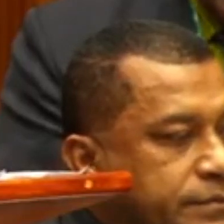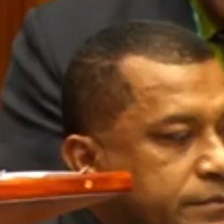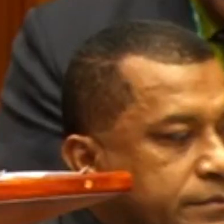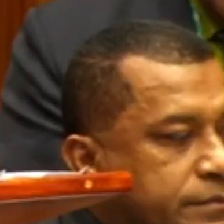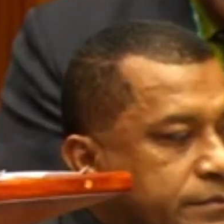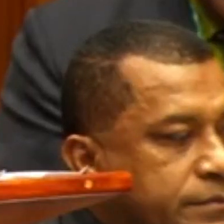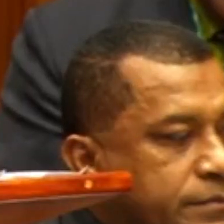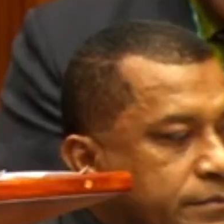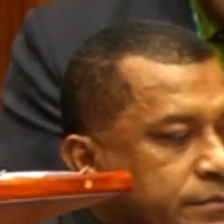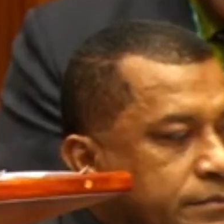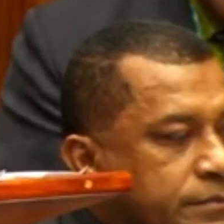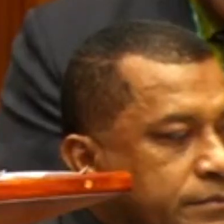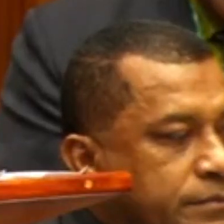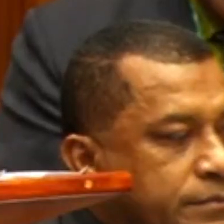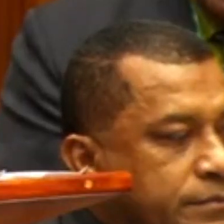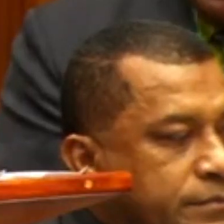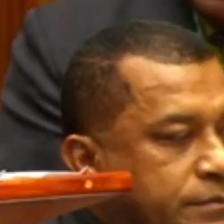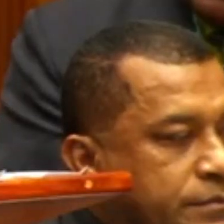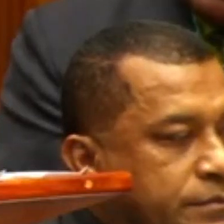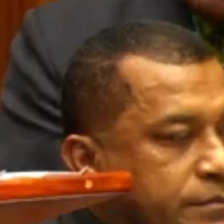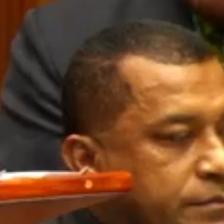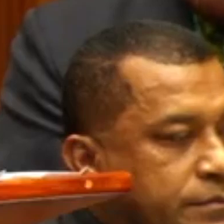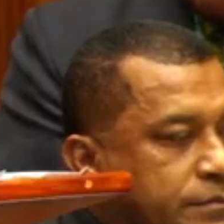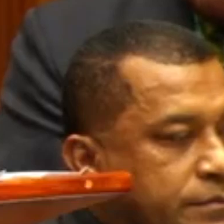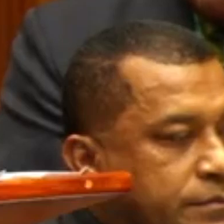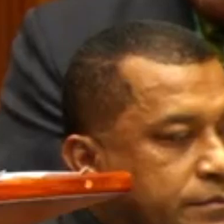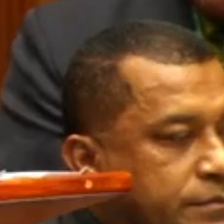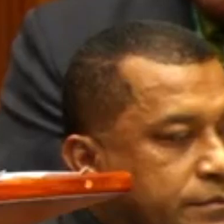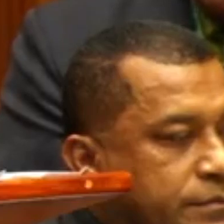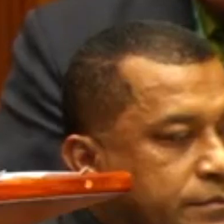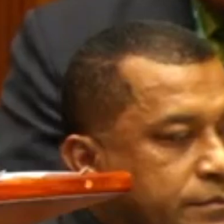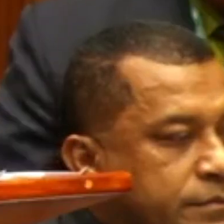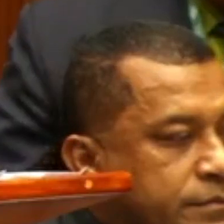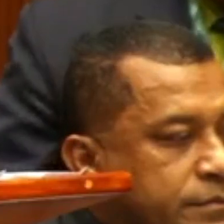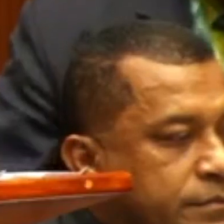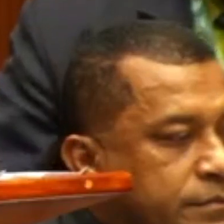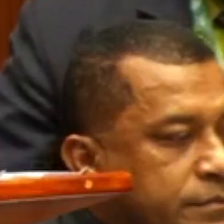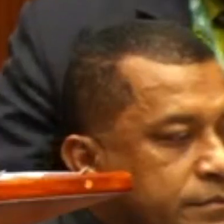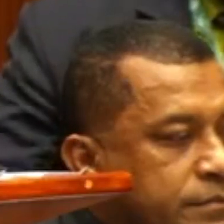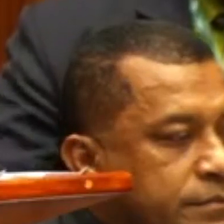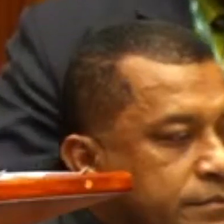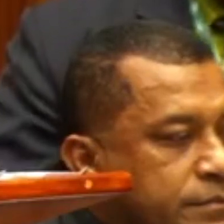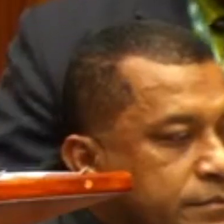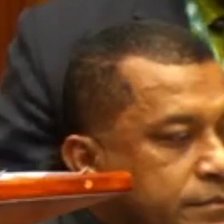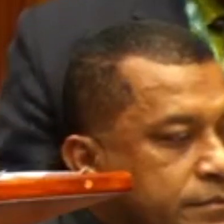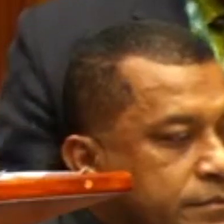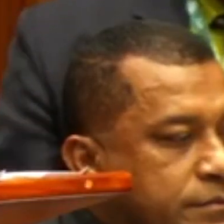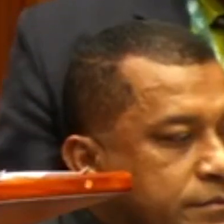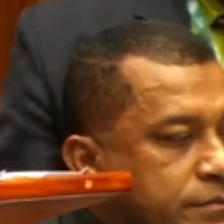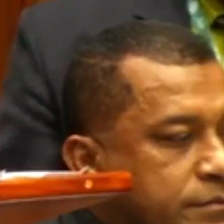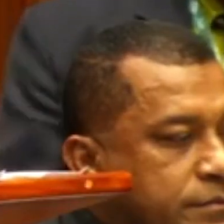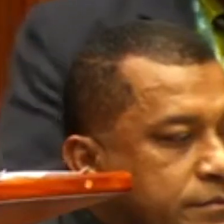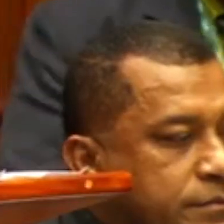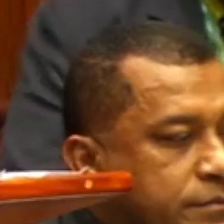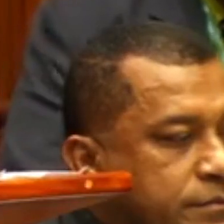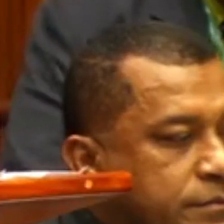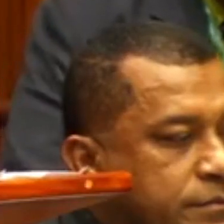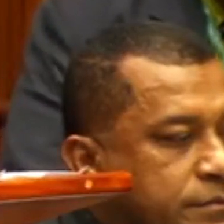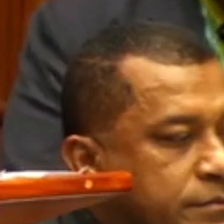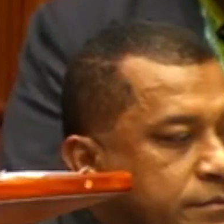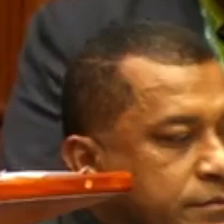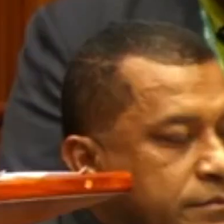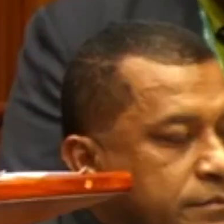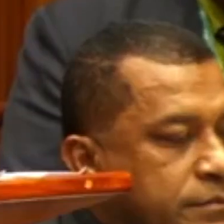substantial allocations towards infrastructure development will undoubtedly stimulate economic activity and generate a